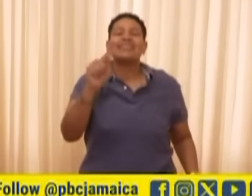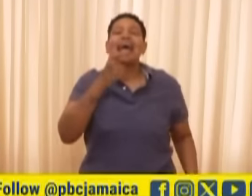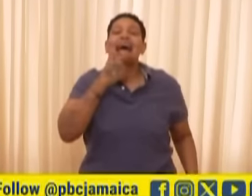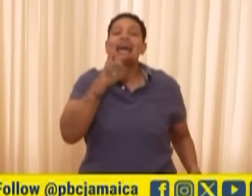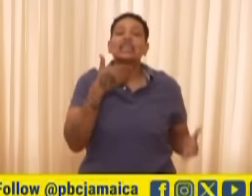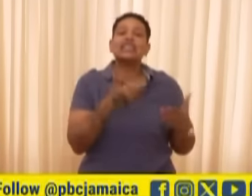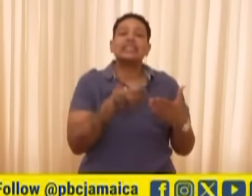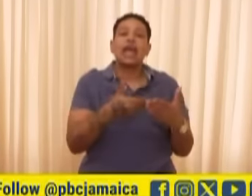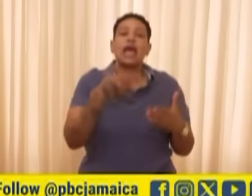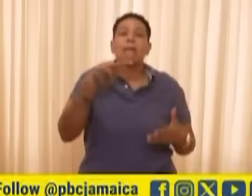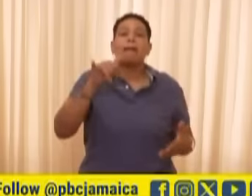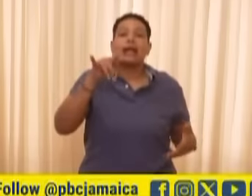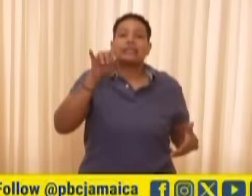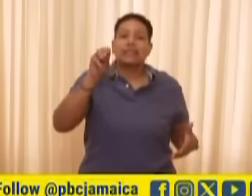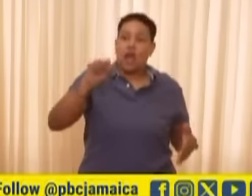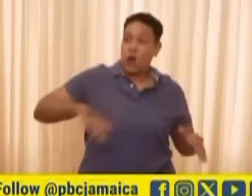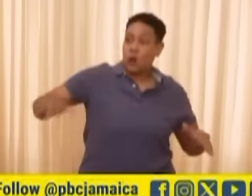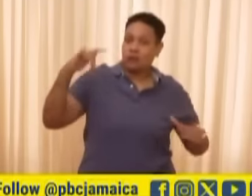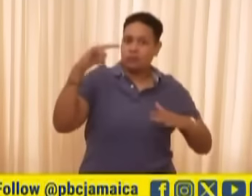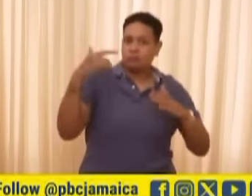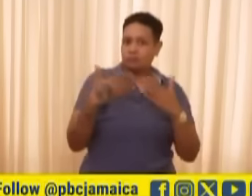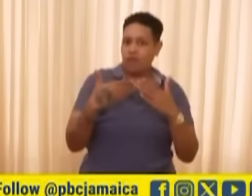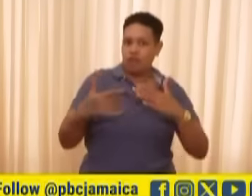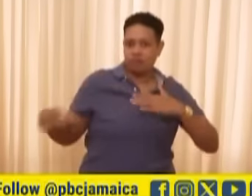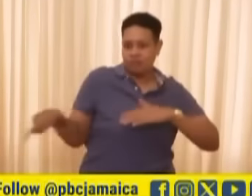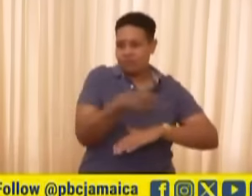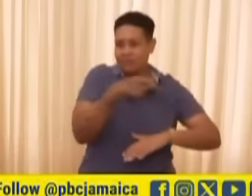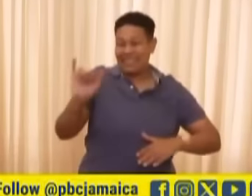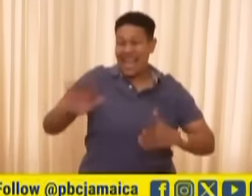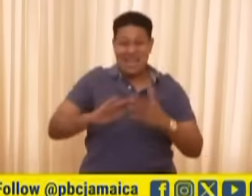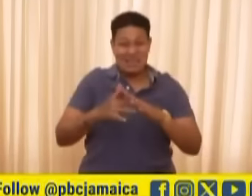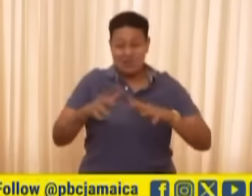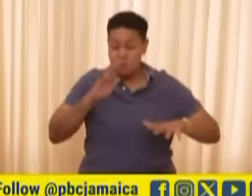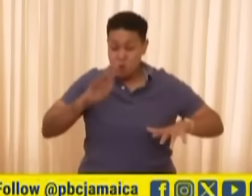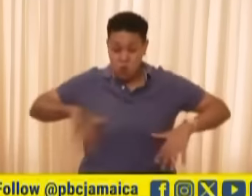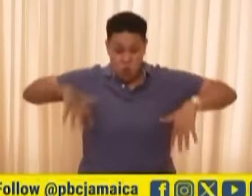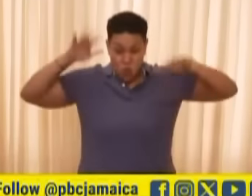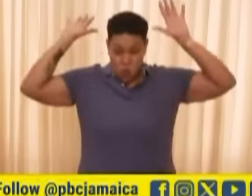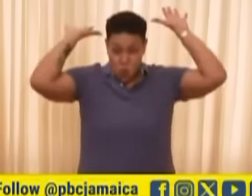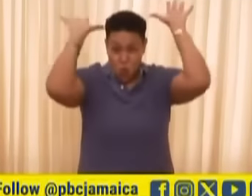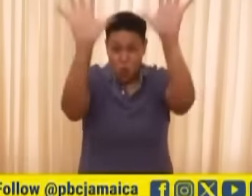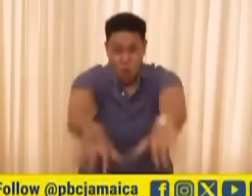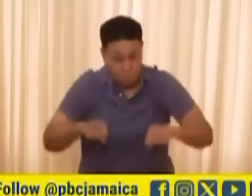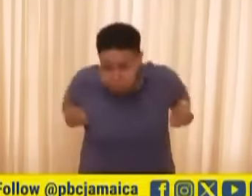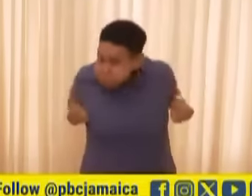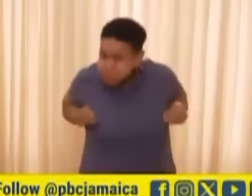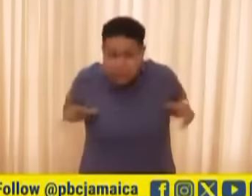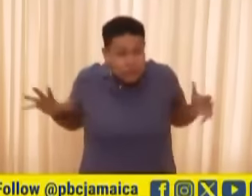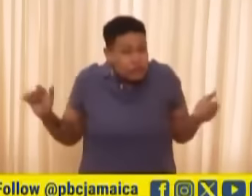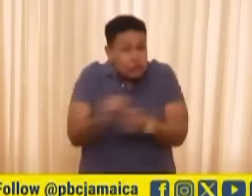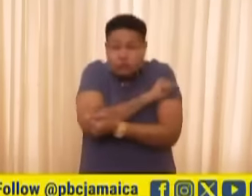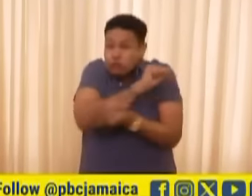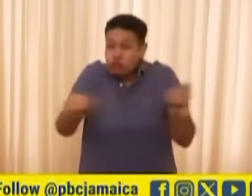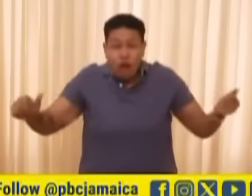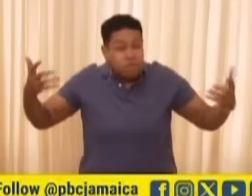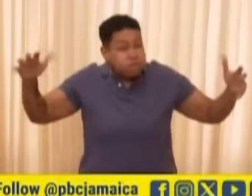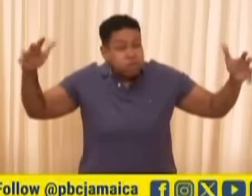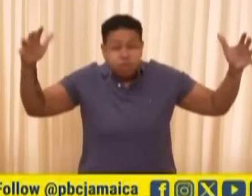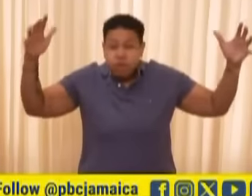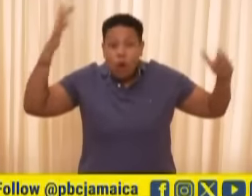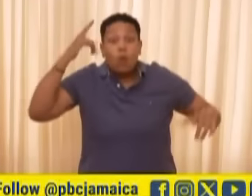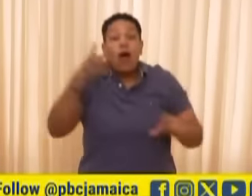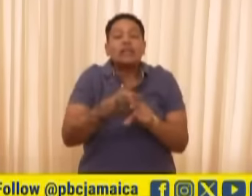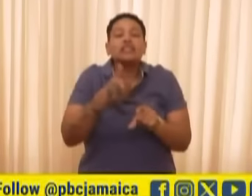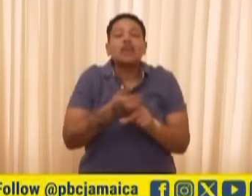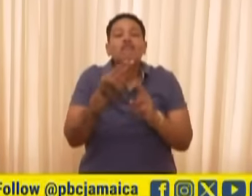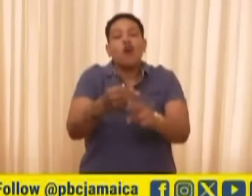to the Palisados area, but that community no longer exists in the way that it used to because